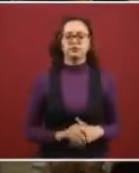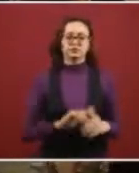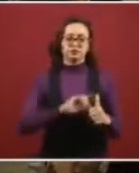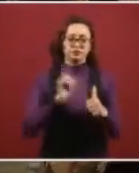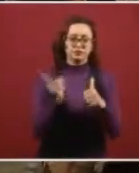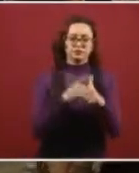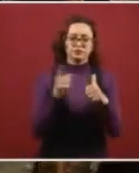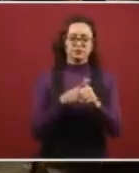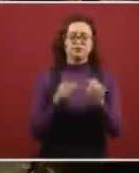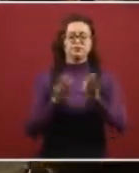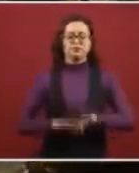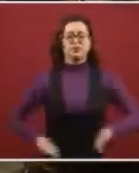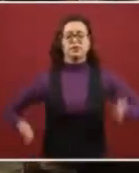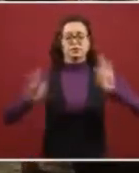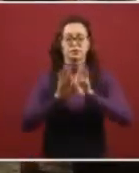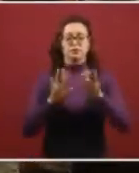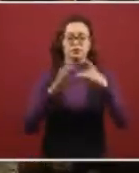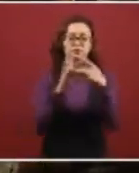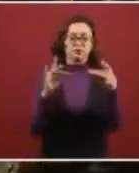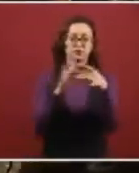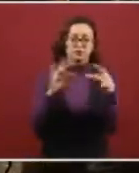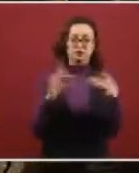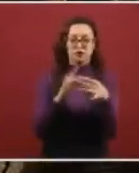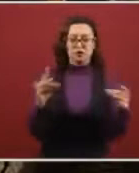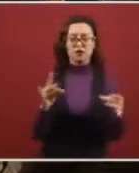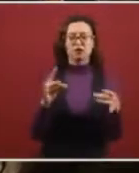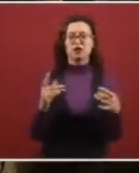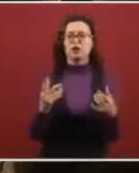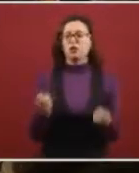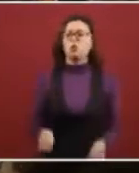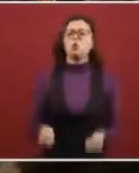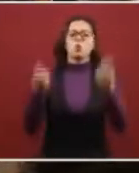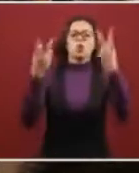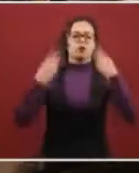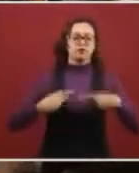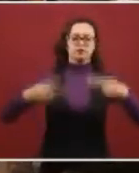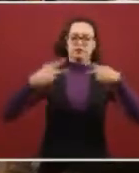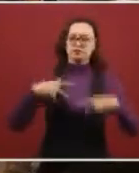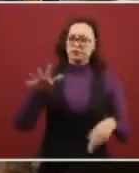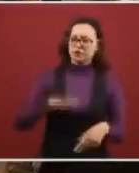In the first place, we're going to signal that